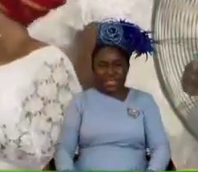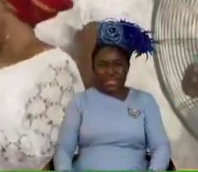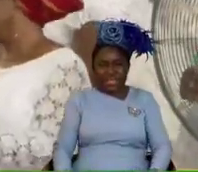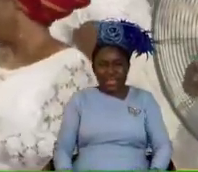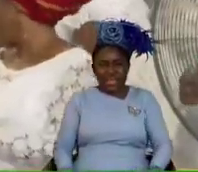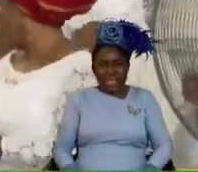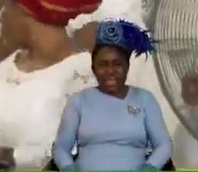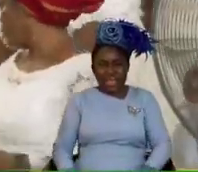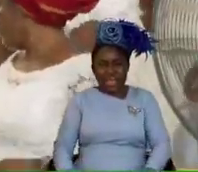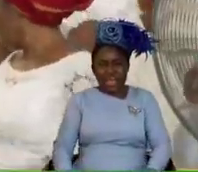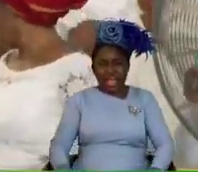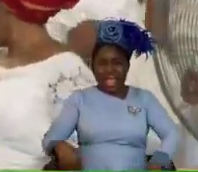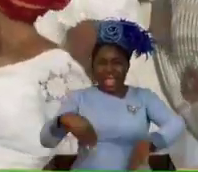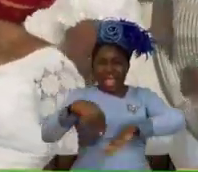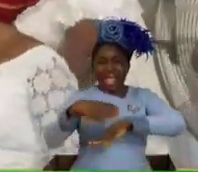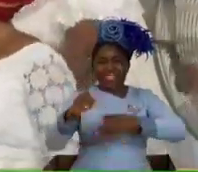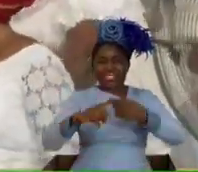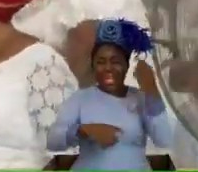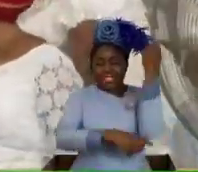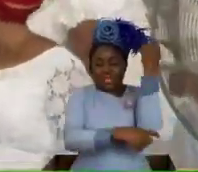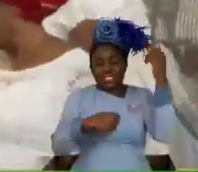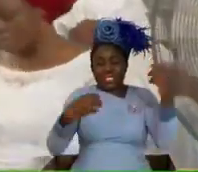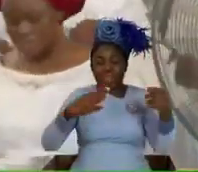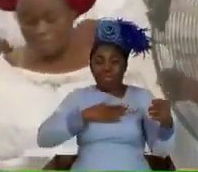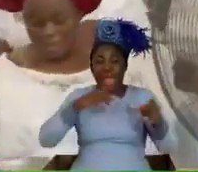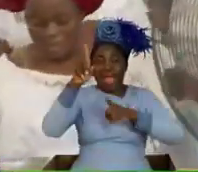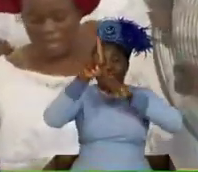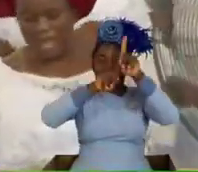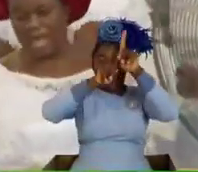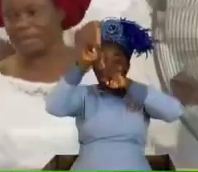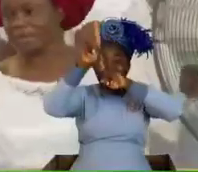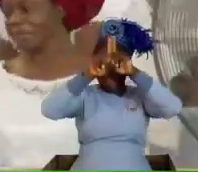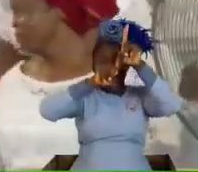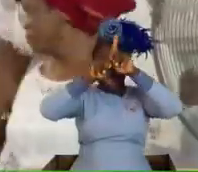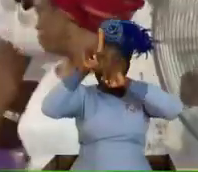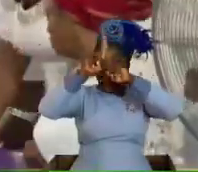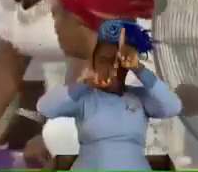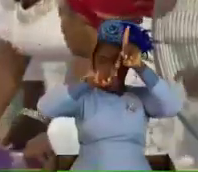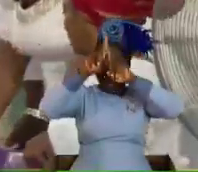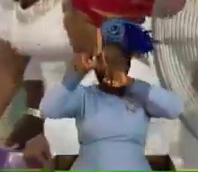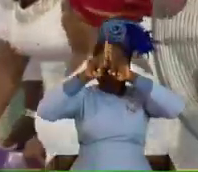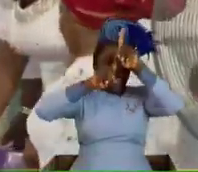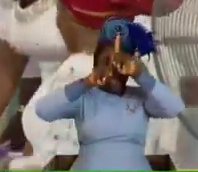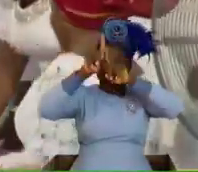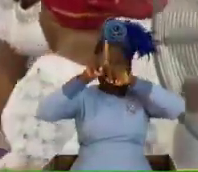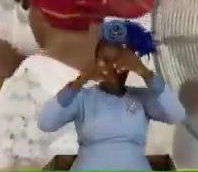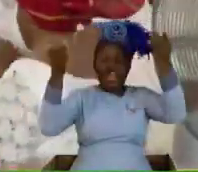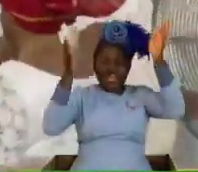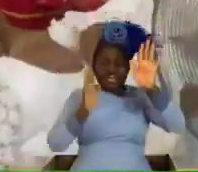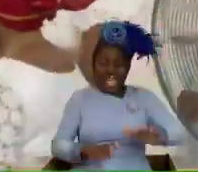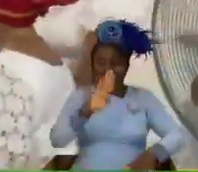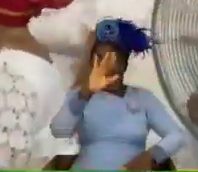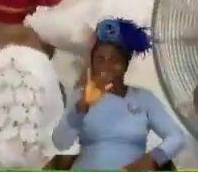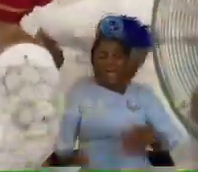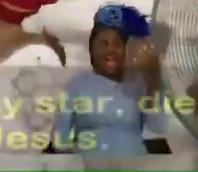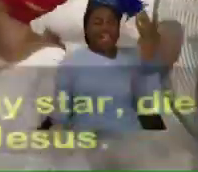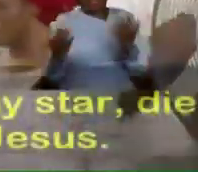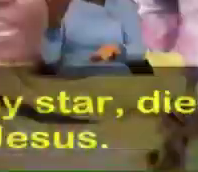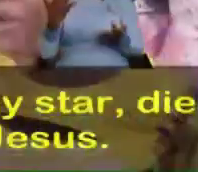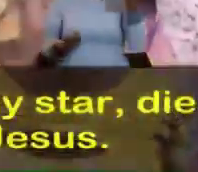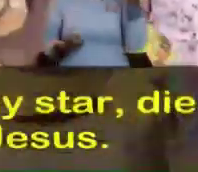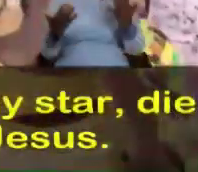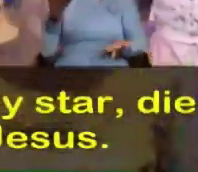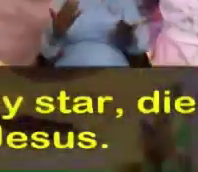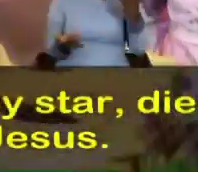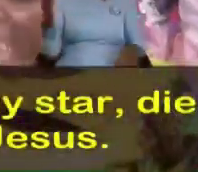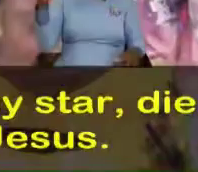Assigned to steal my star. Toyo, lati ji. Die by fire. Eku ni in